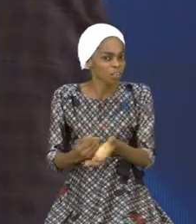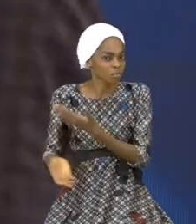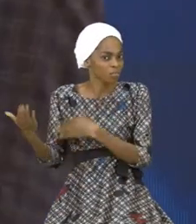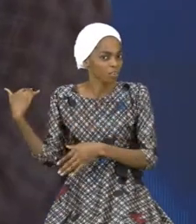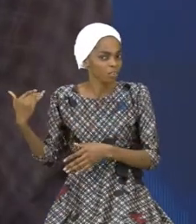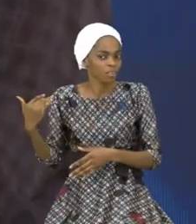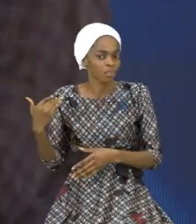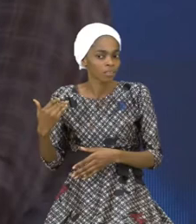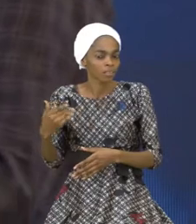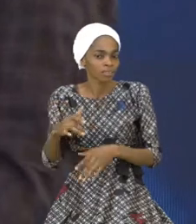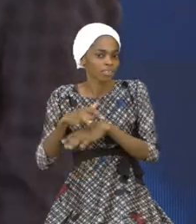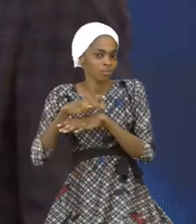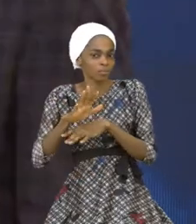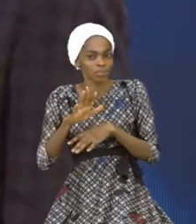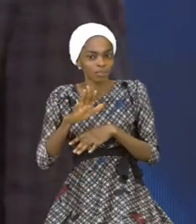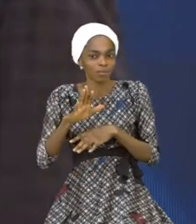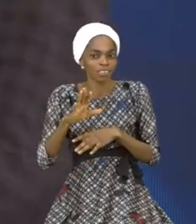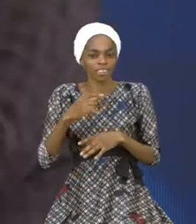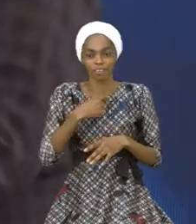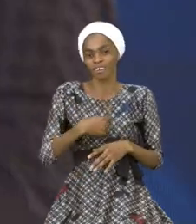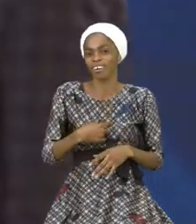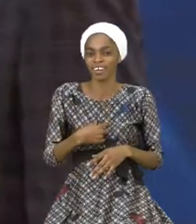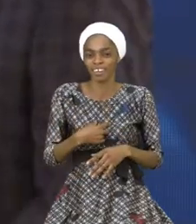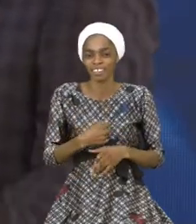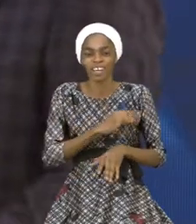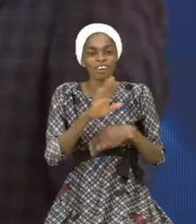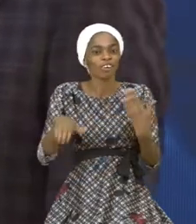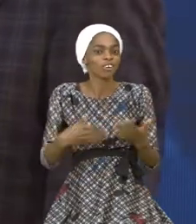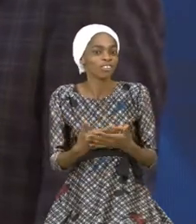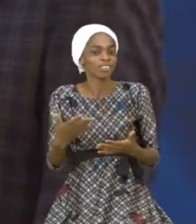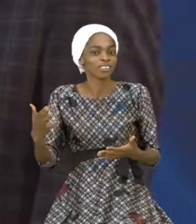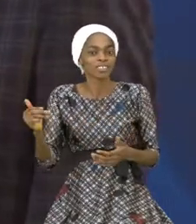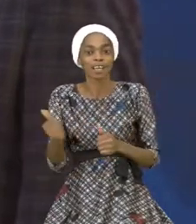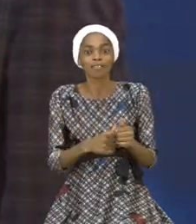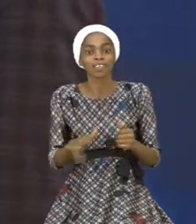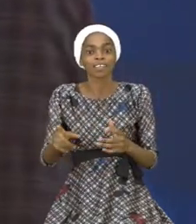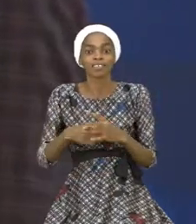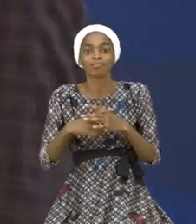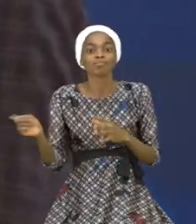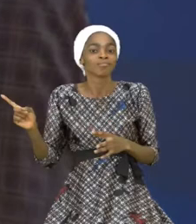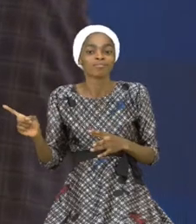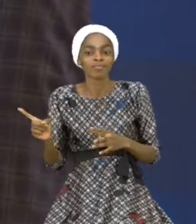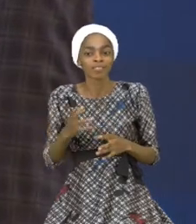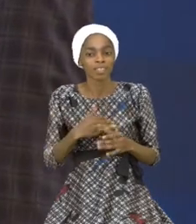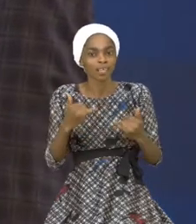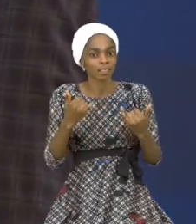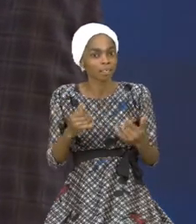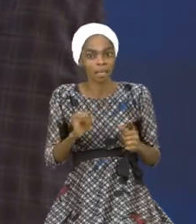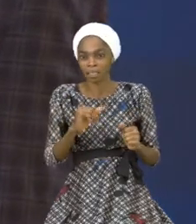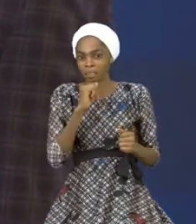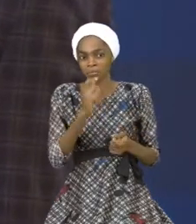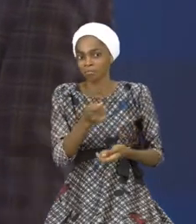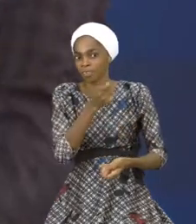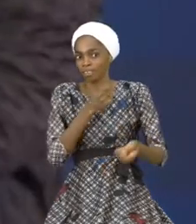the early morning blue, and all those things, everything vanished away, and I cannot exchange